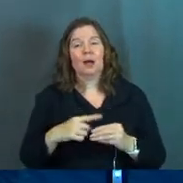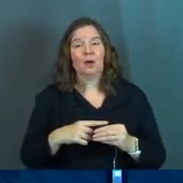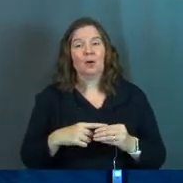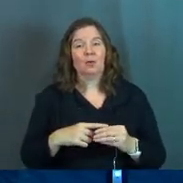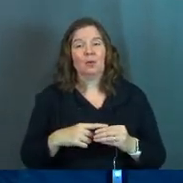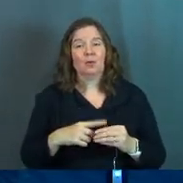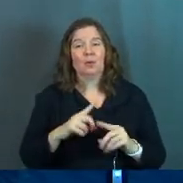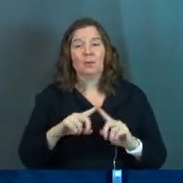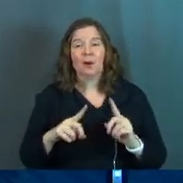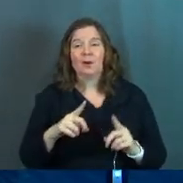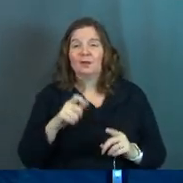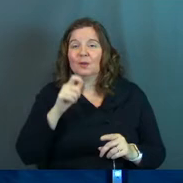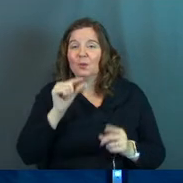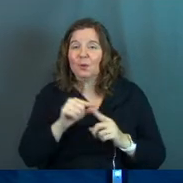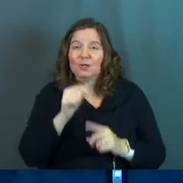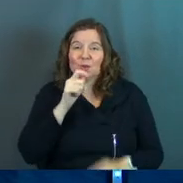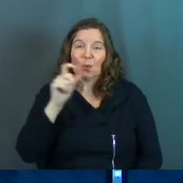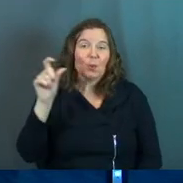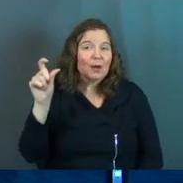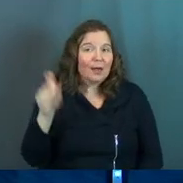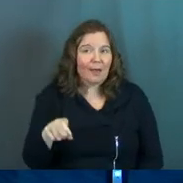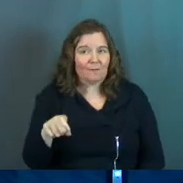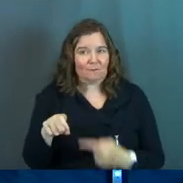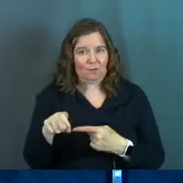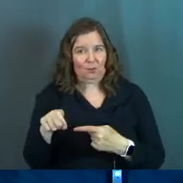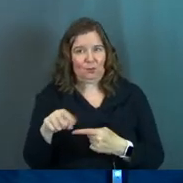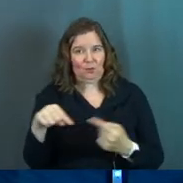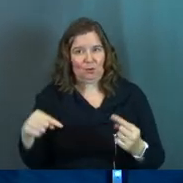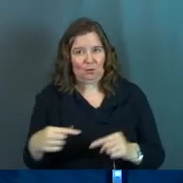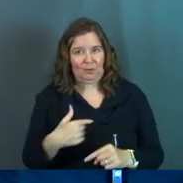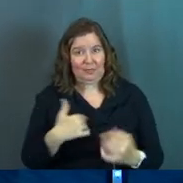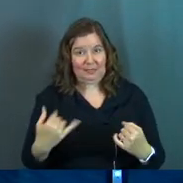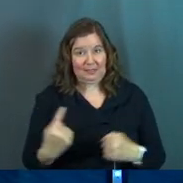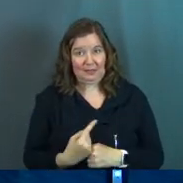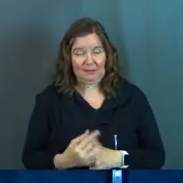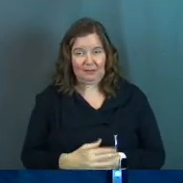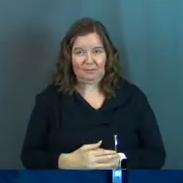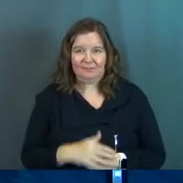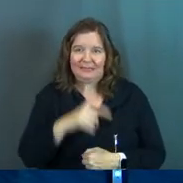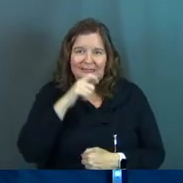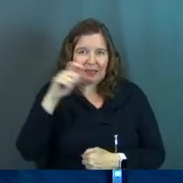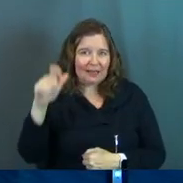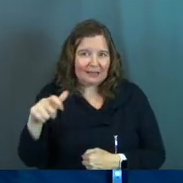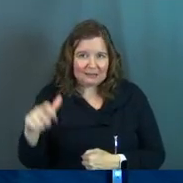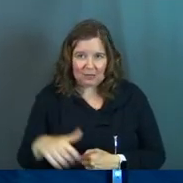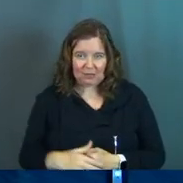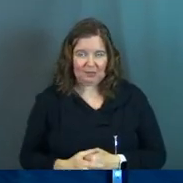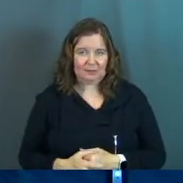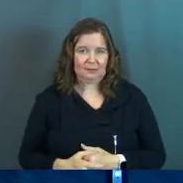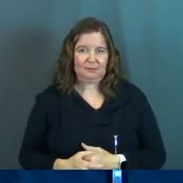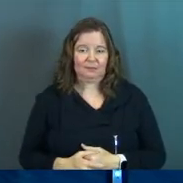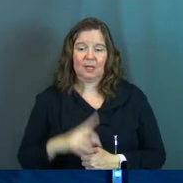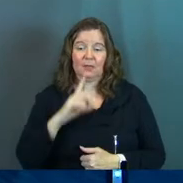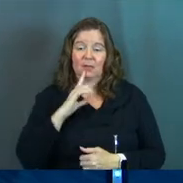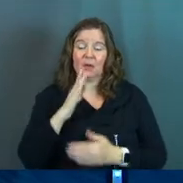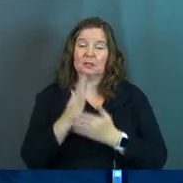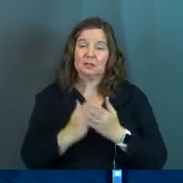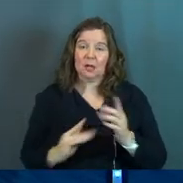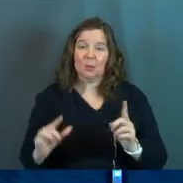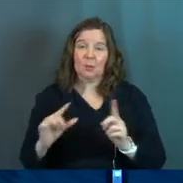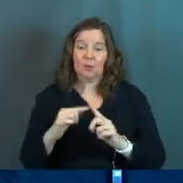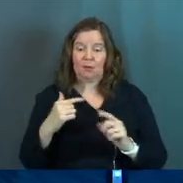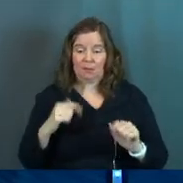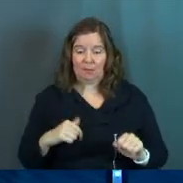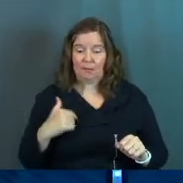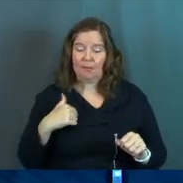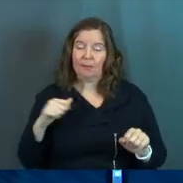stones may break my bones, but words don't necessarily have to hurt me today. Not necessarily. And there are some words that